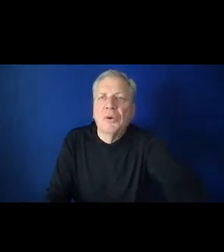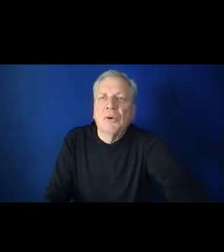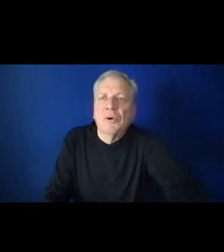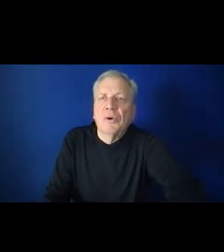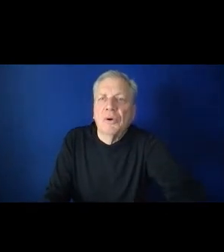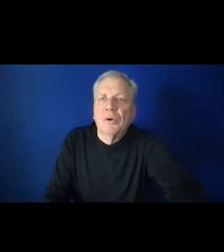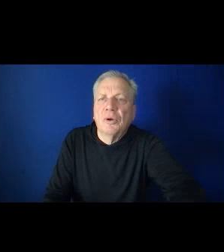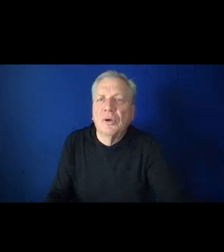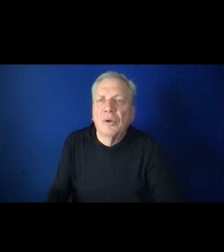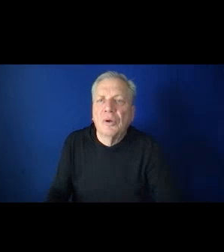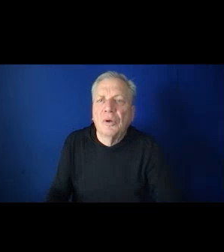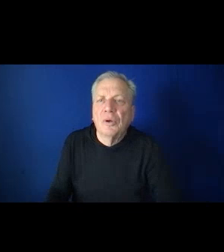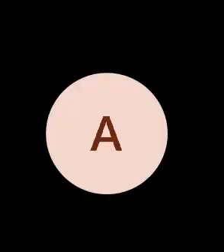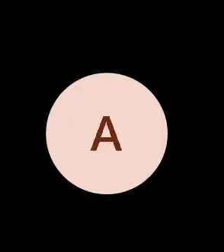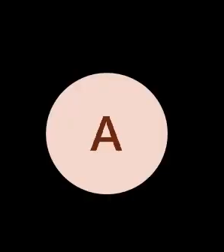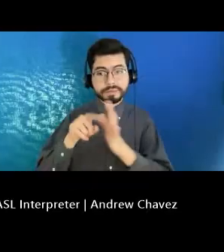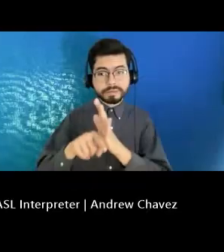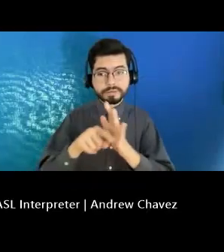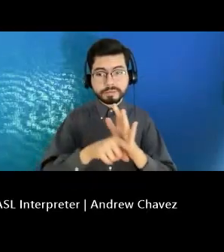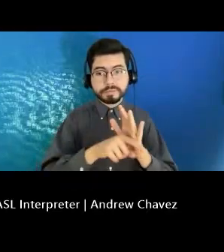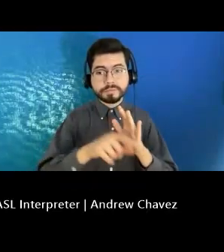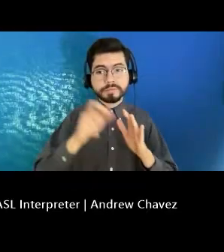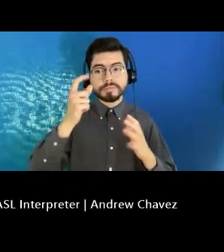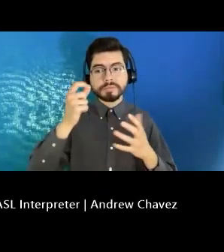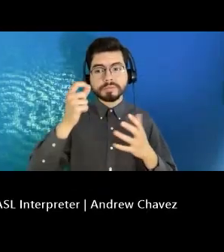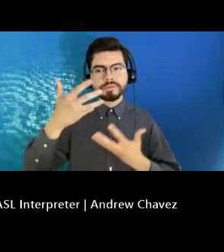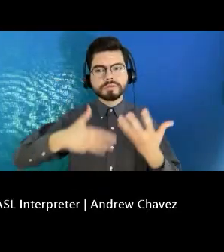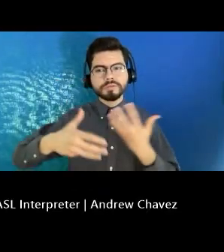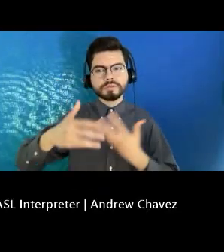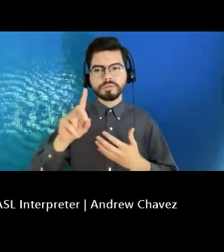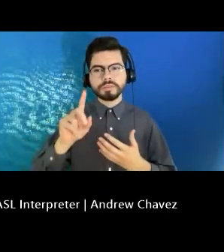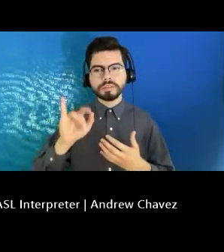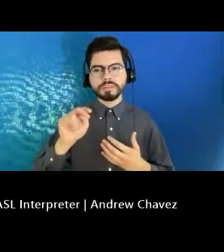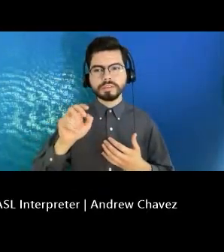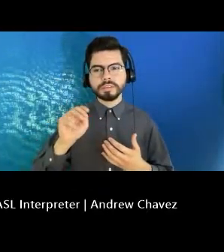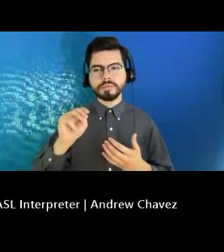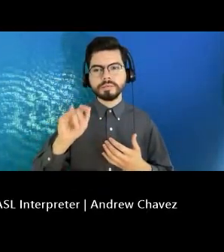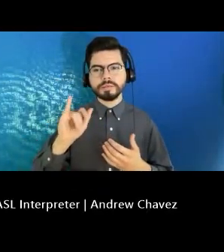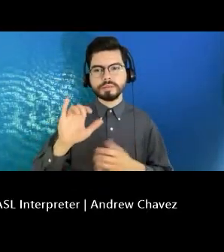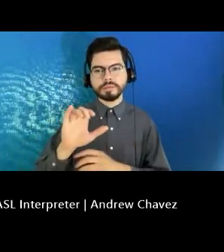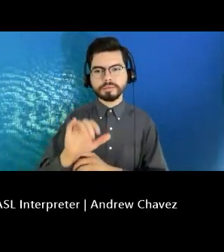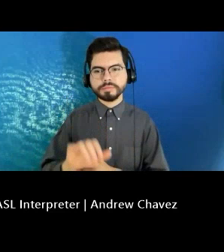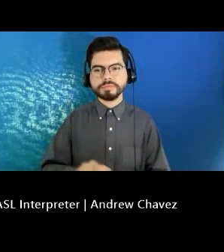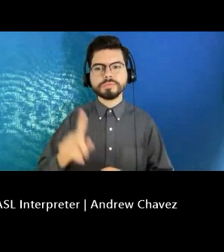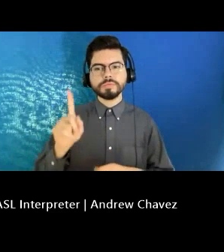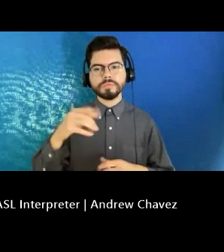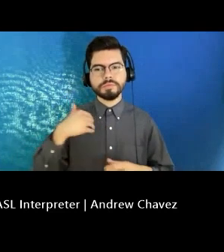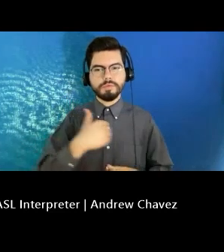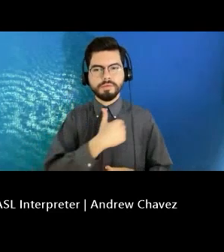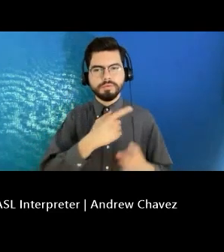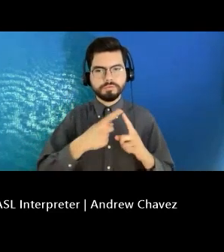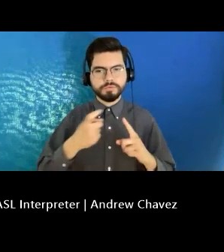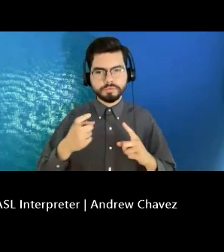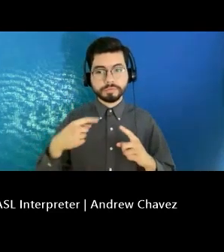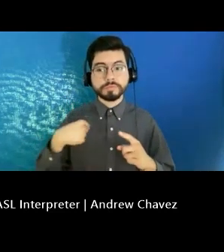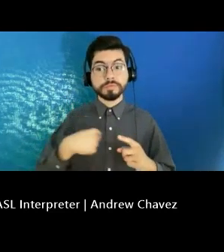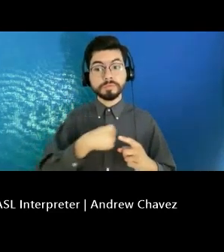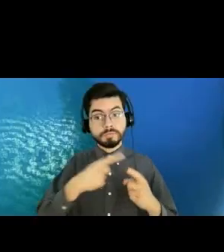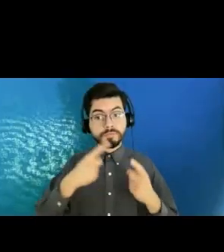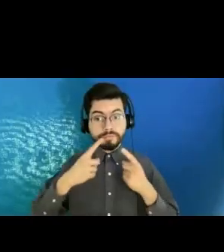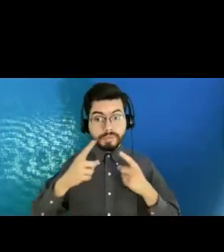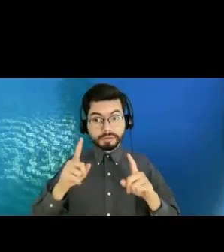it's about the social dynamics and the impacts to those packs where those members came from. We were successful,